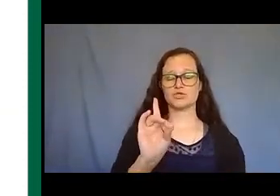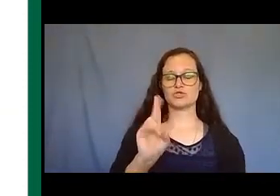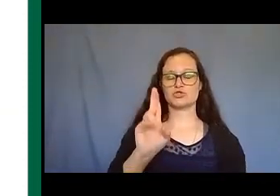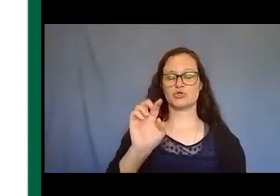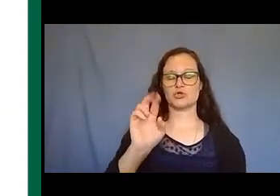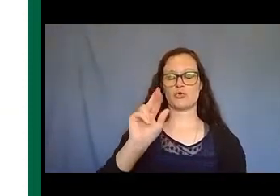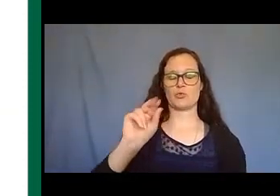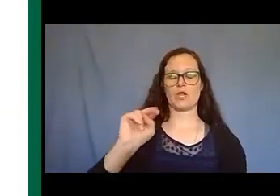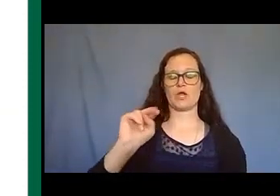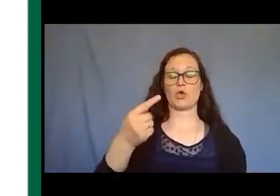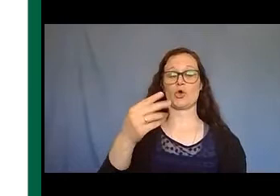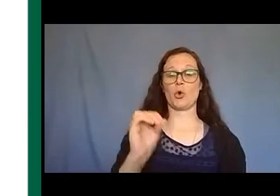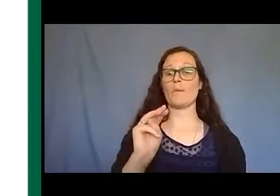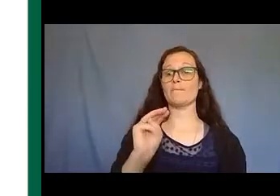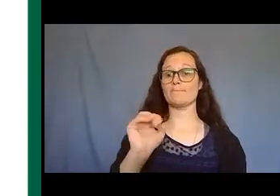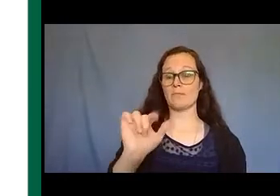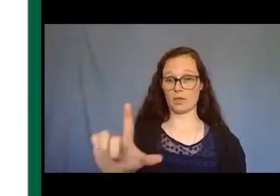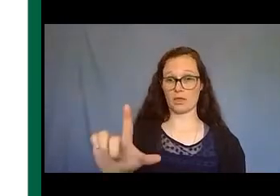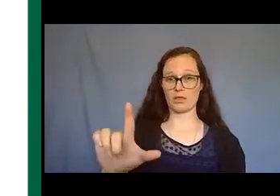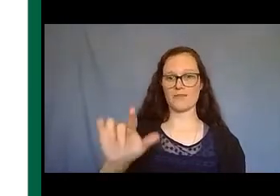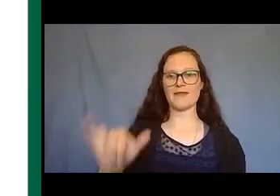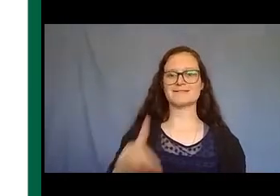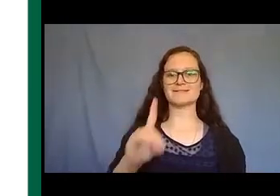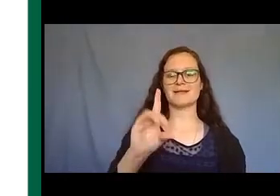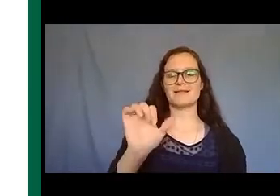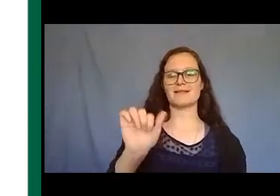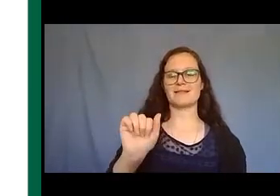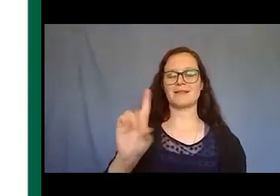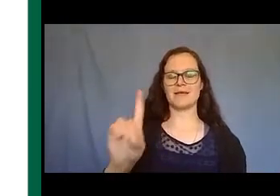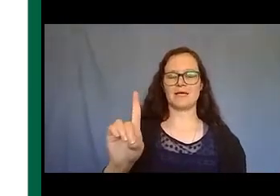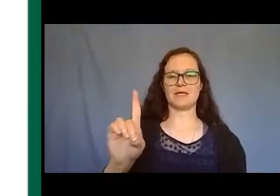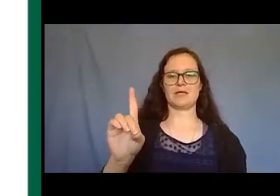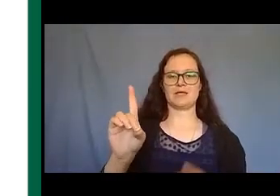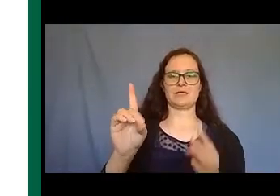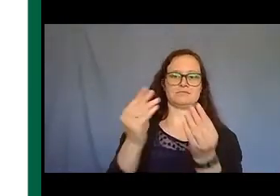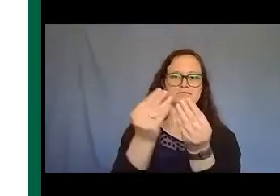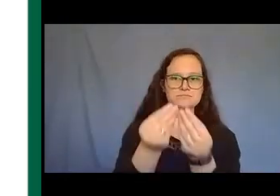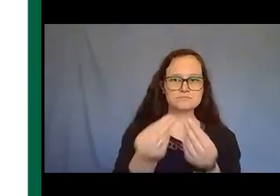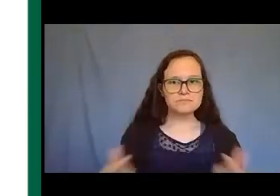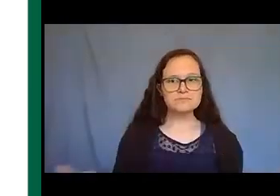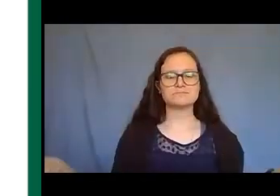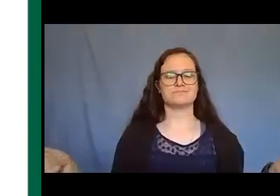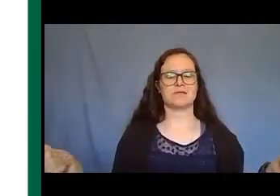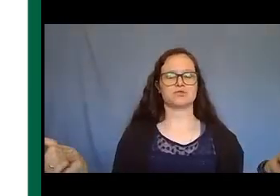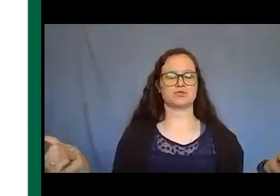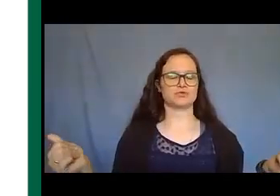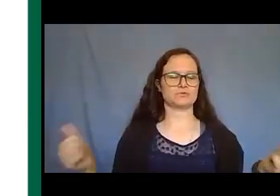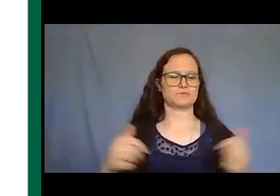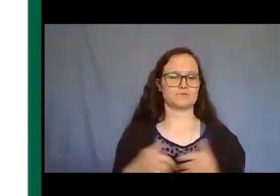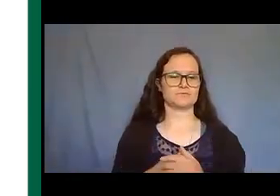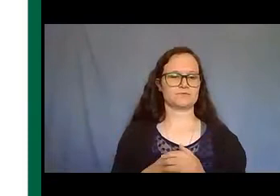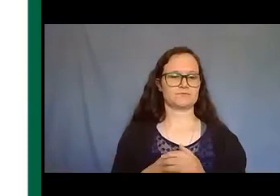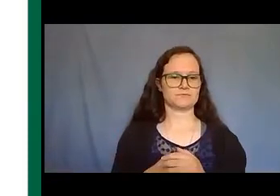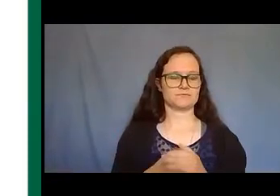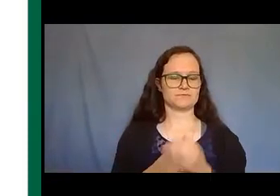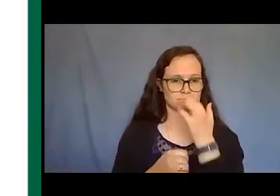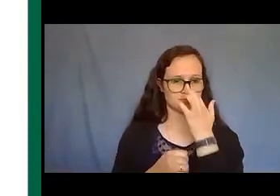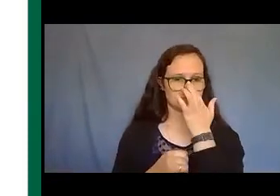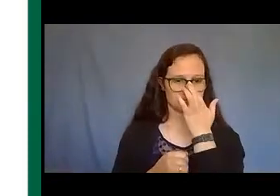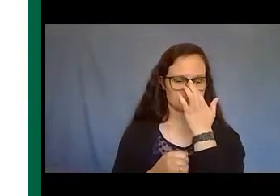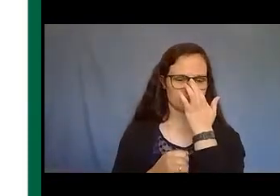is operated as a lead smelter and then also processed ore for vanadium and